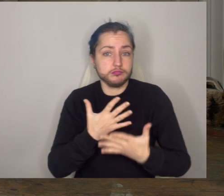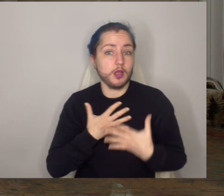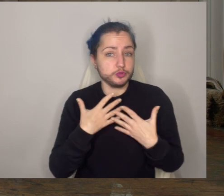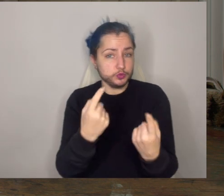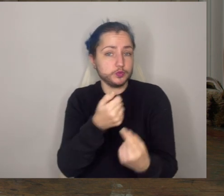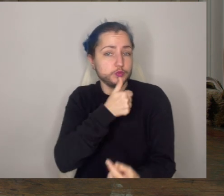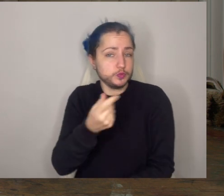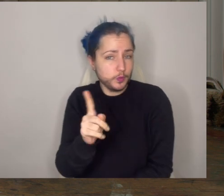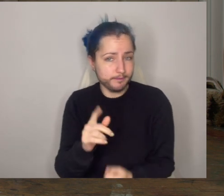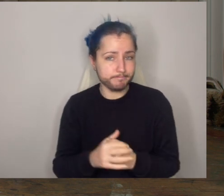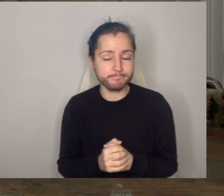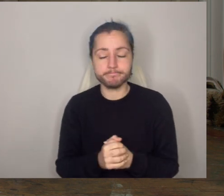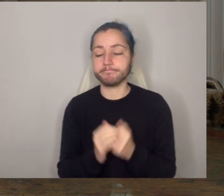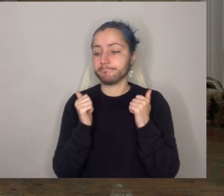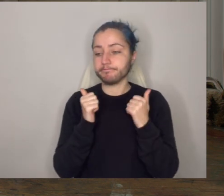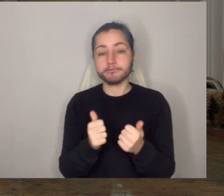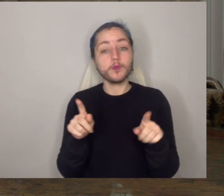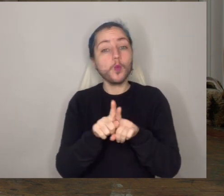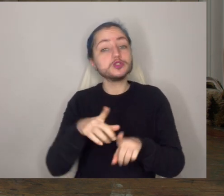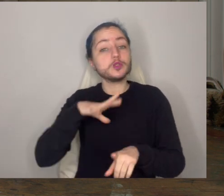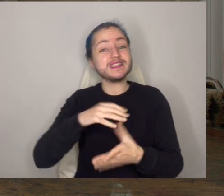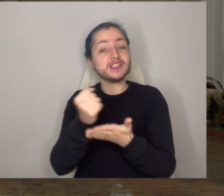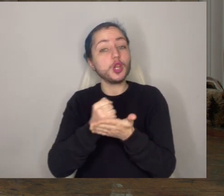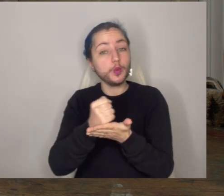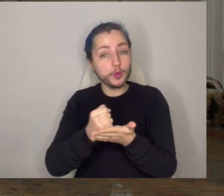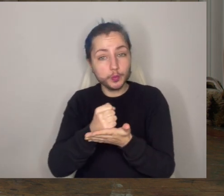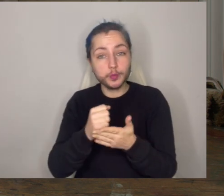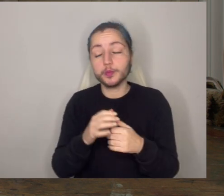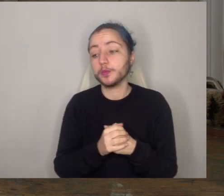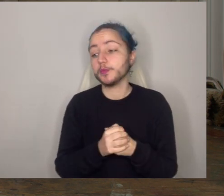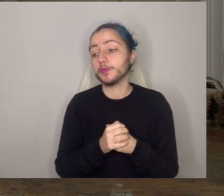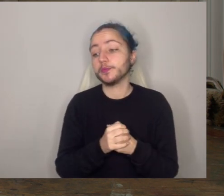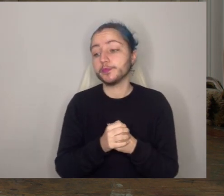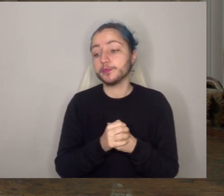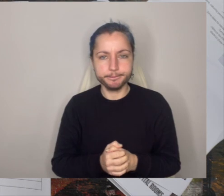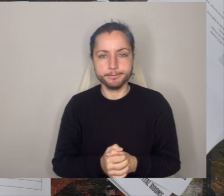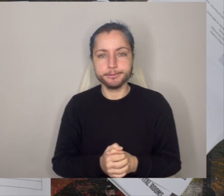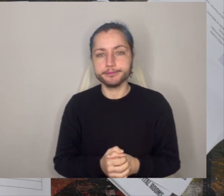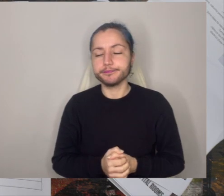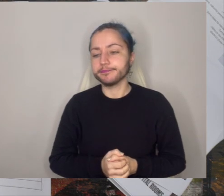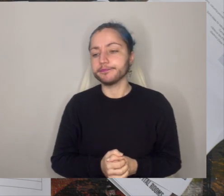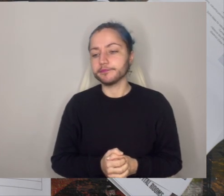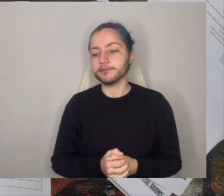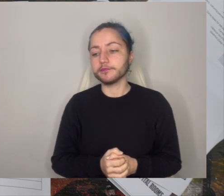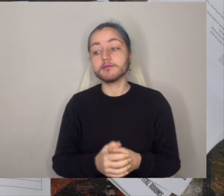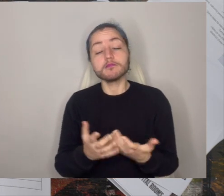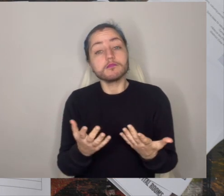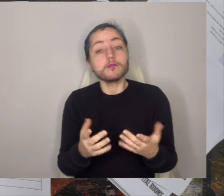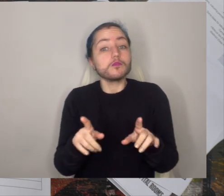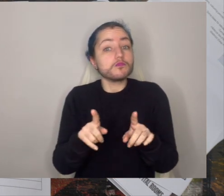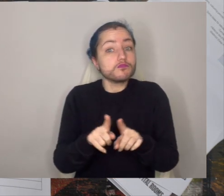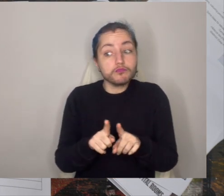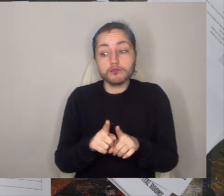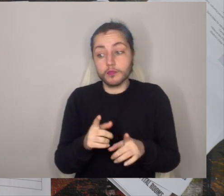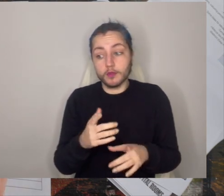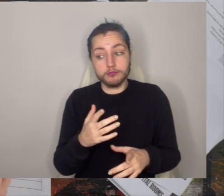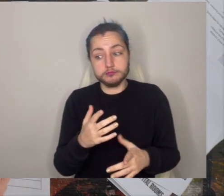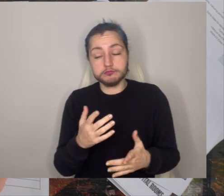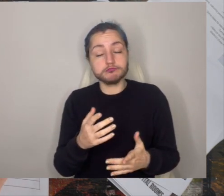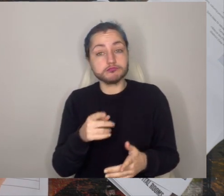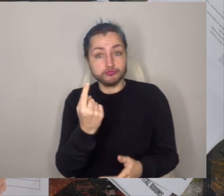You also will need some Pritt stick or some glue, some paper scissors,